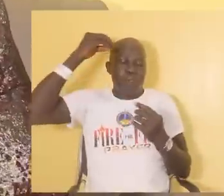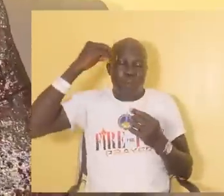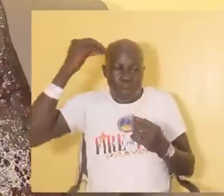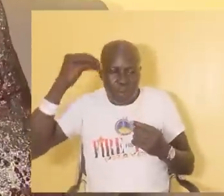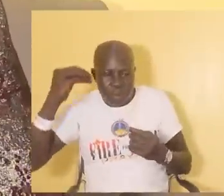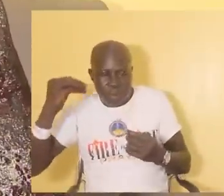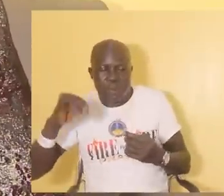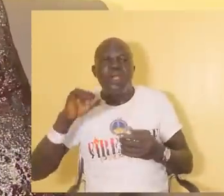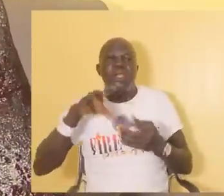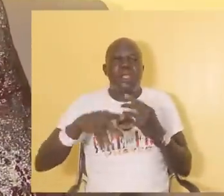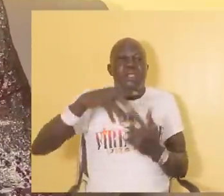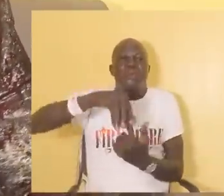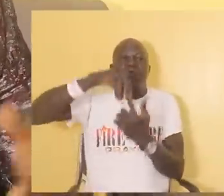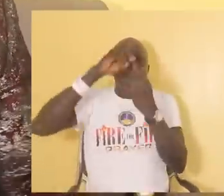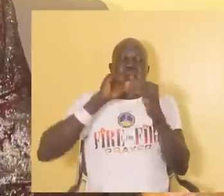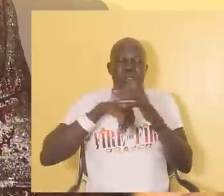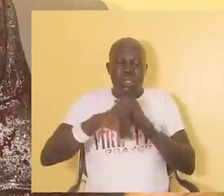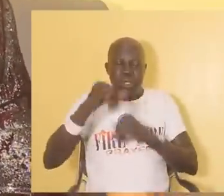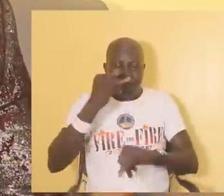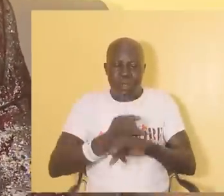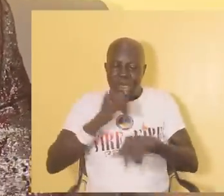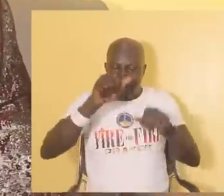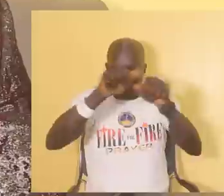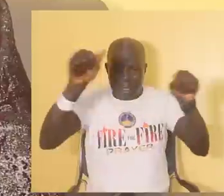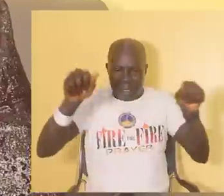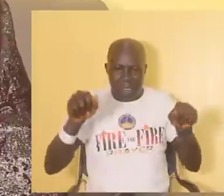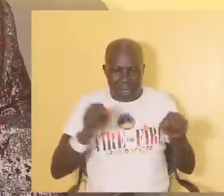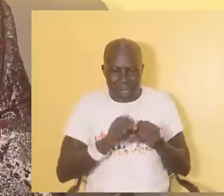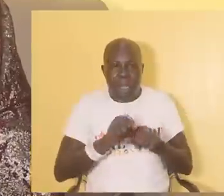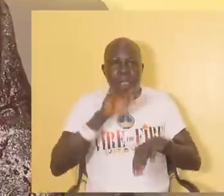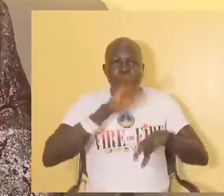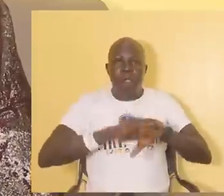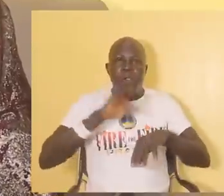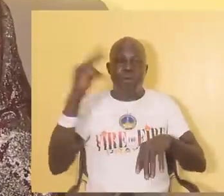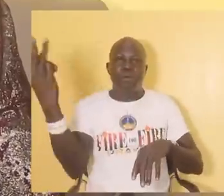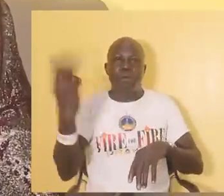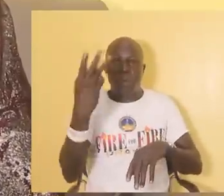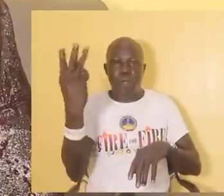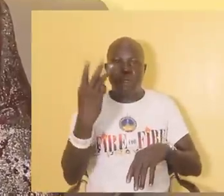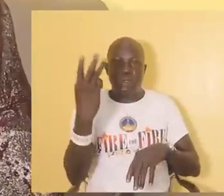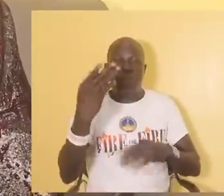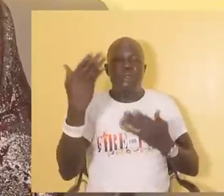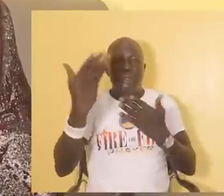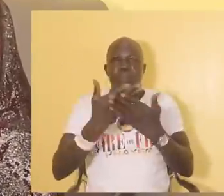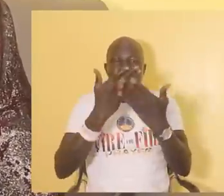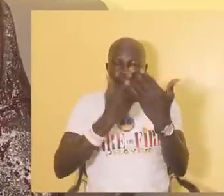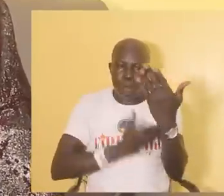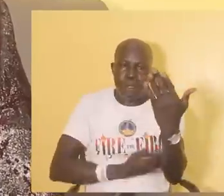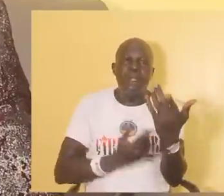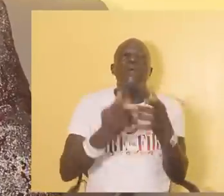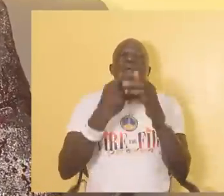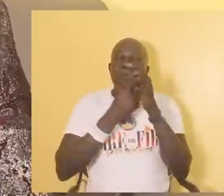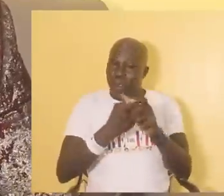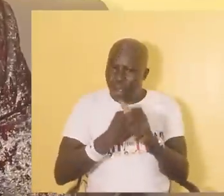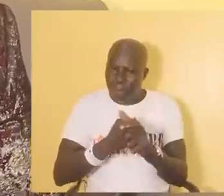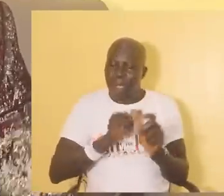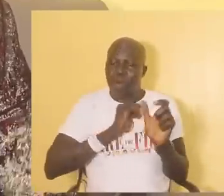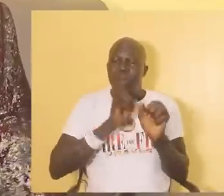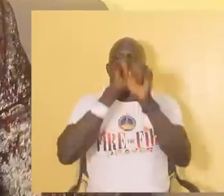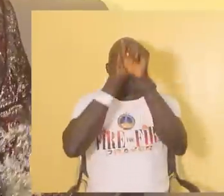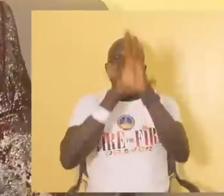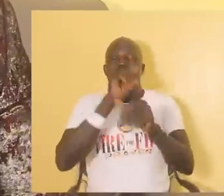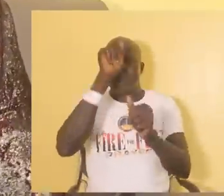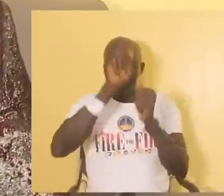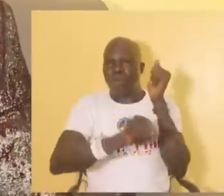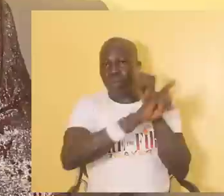wa nbadan especially if you are in ati agbegbe re and it's everywhere ijo Wednesday laaro mo sare bo mo fe sure gbogbo eniyan I